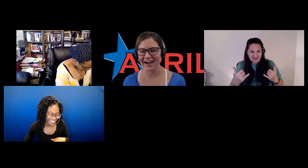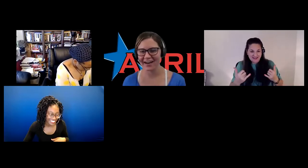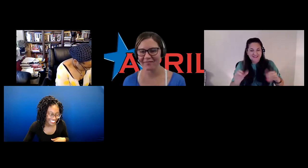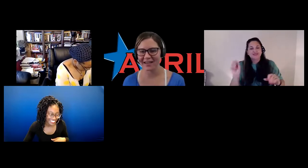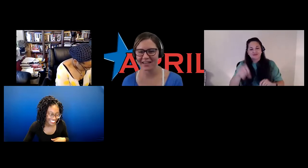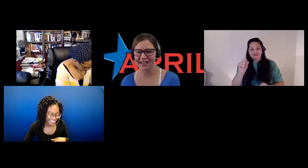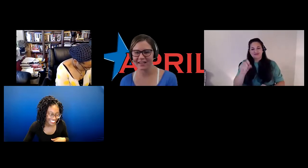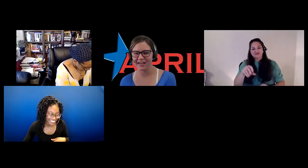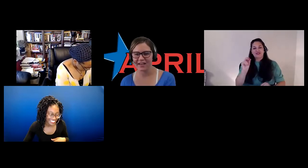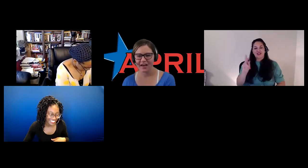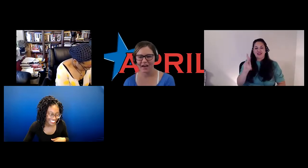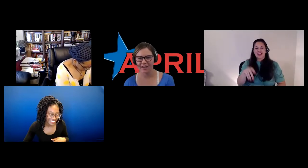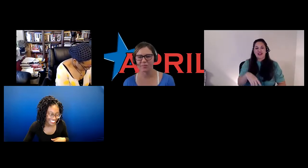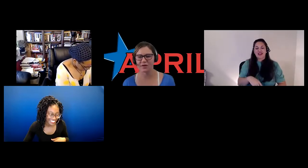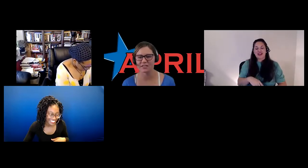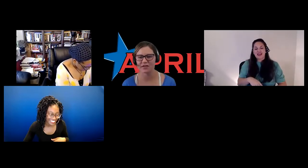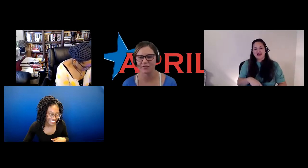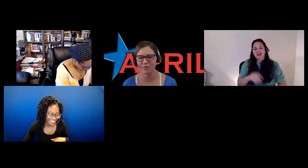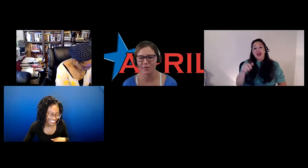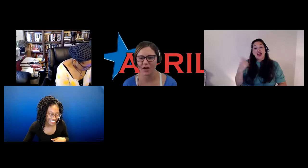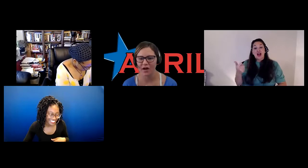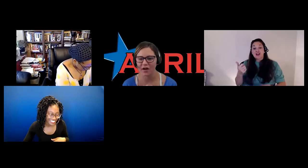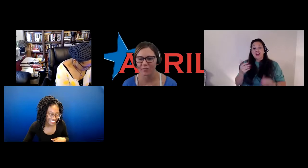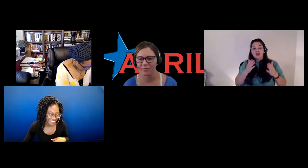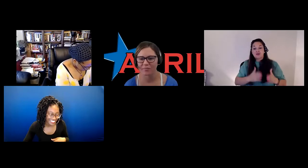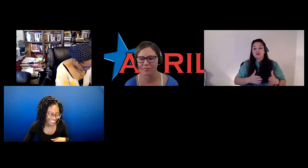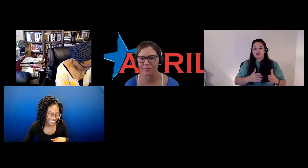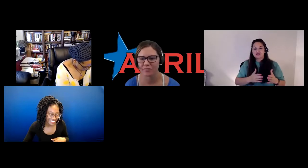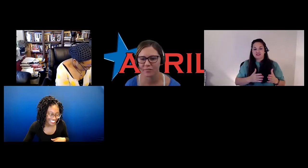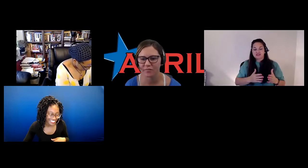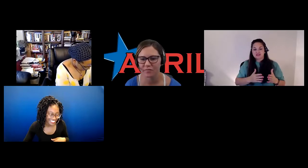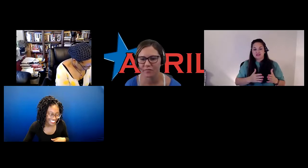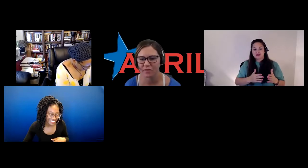Okay. And then another person from,